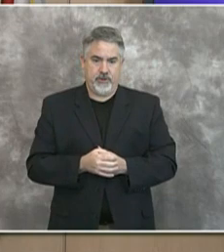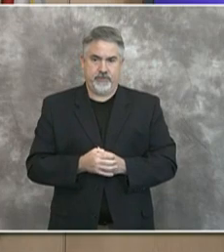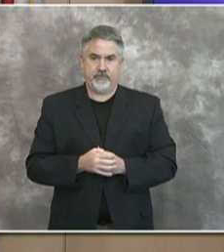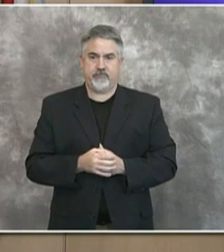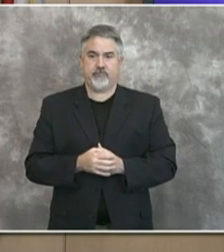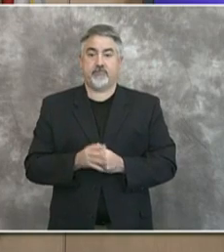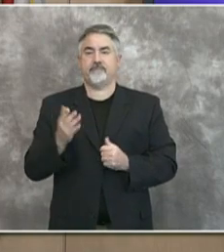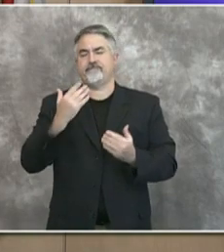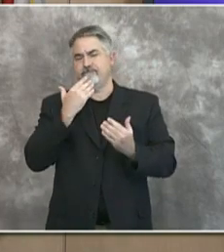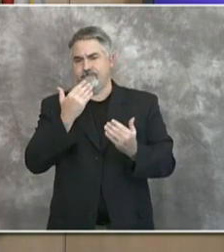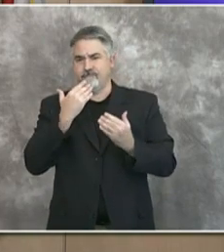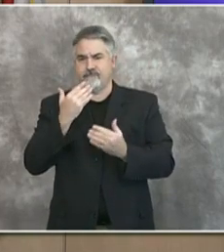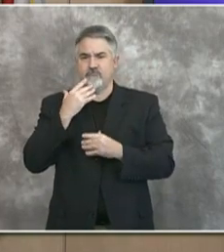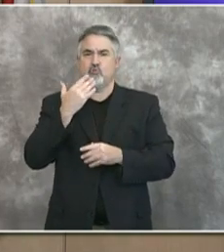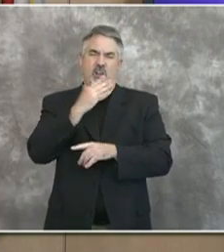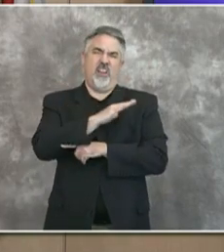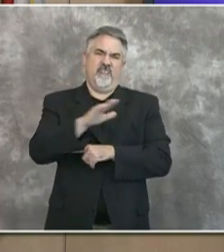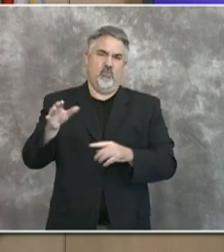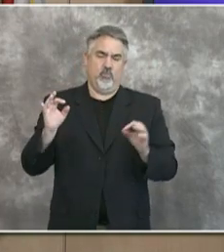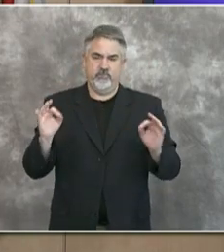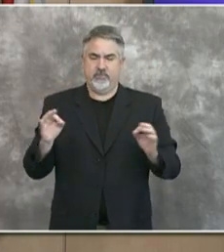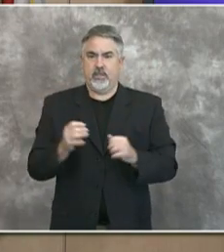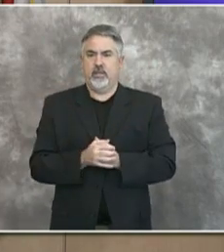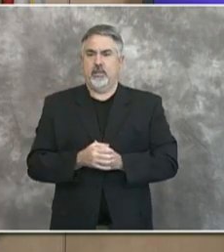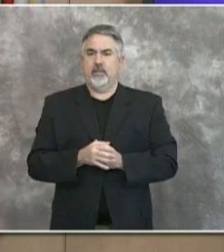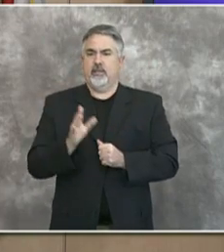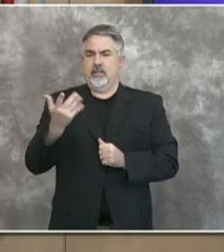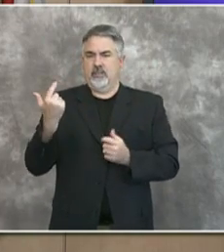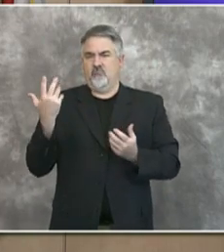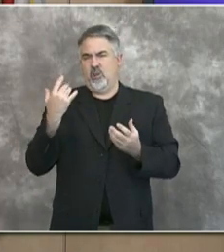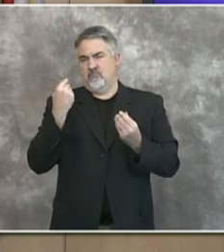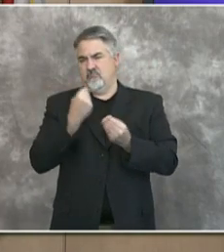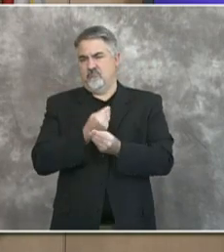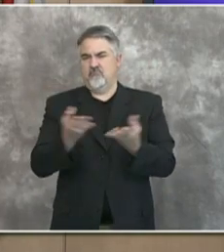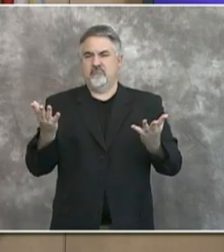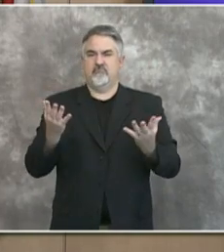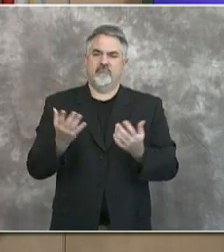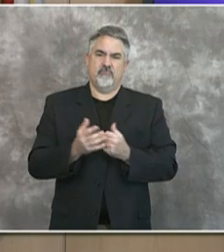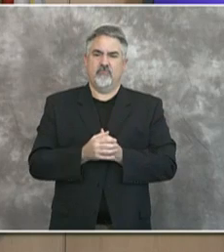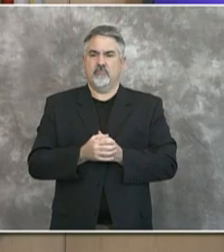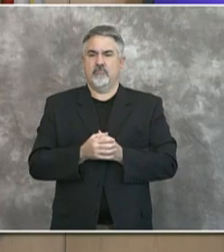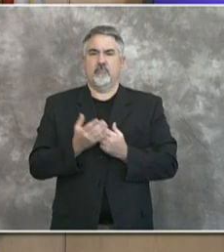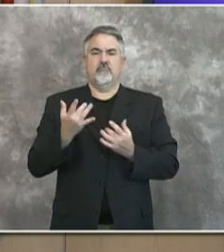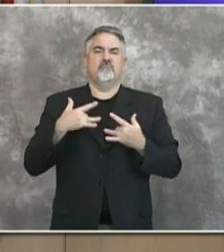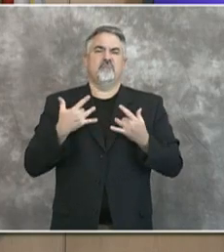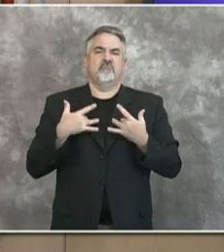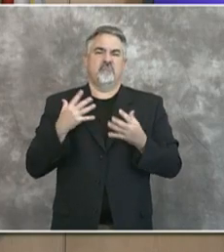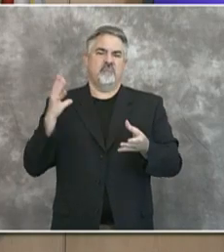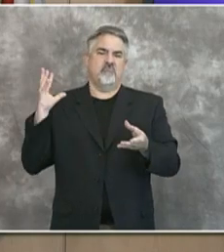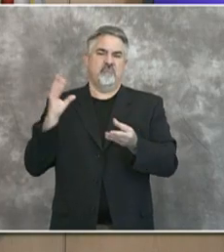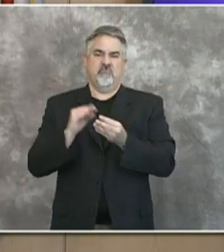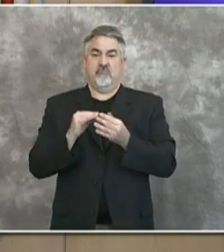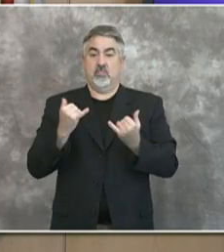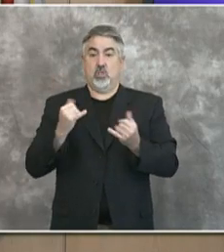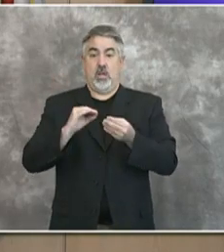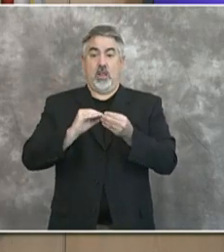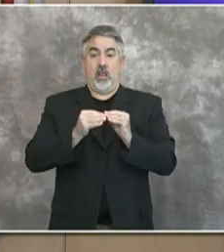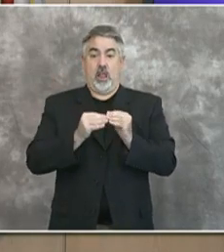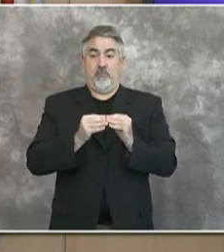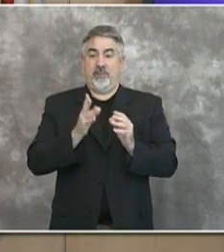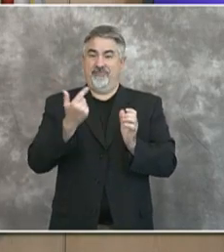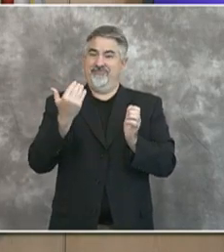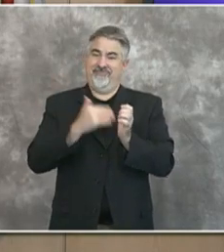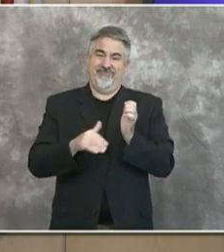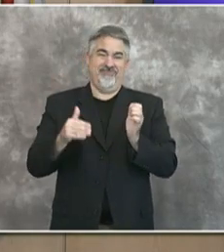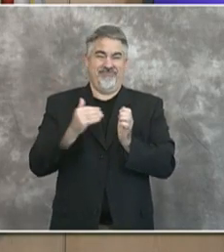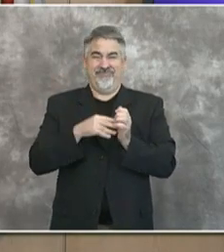Thank you and good afternoon. I want to provide a couple updates on a few things in addition to today's numbers. I want to reiterate every day since the